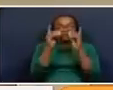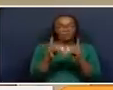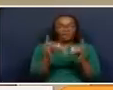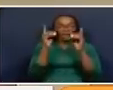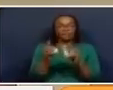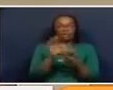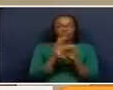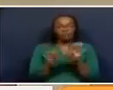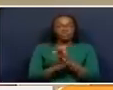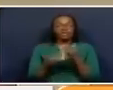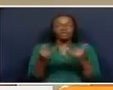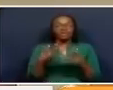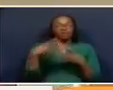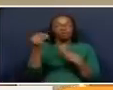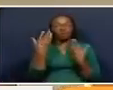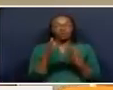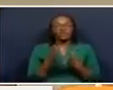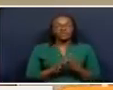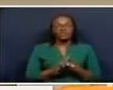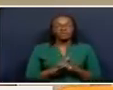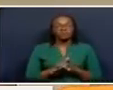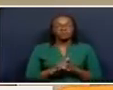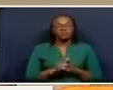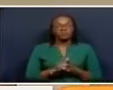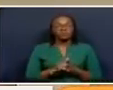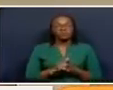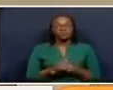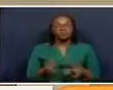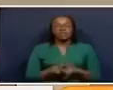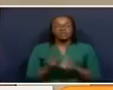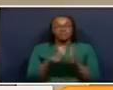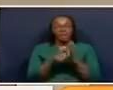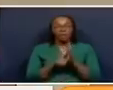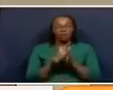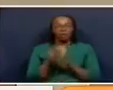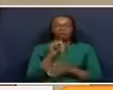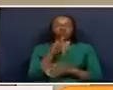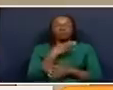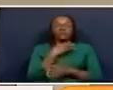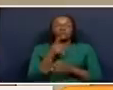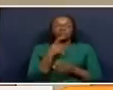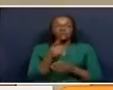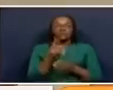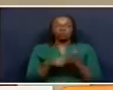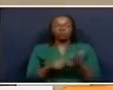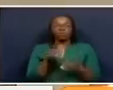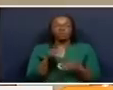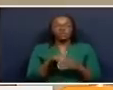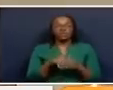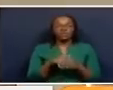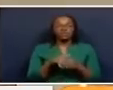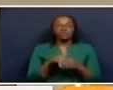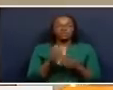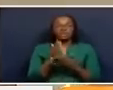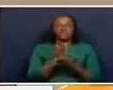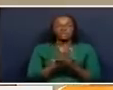of the matter is we are now a country ruled a lot by law. A lot of us in the elite don't like to tell Kenyans that, because we are competing for that little space at the top.